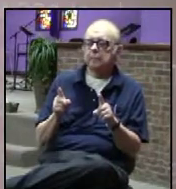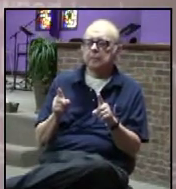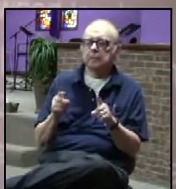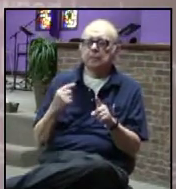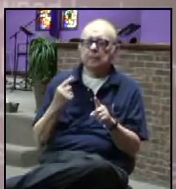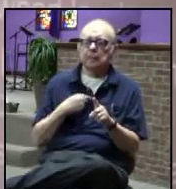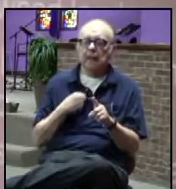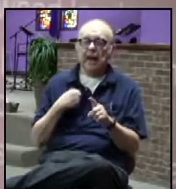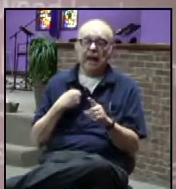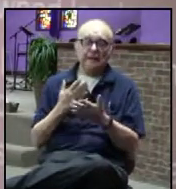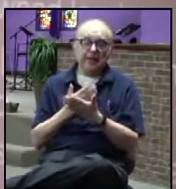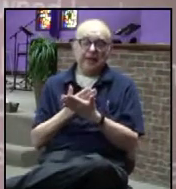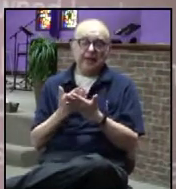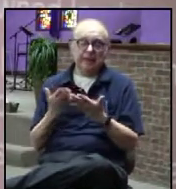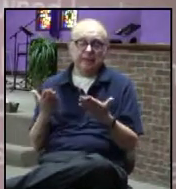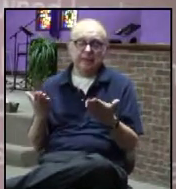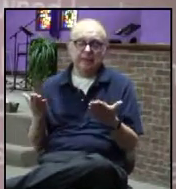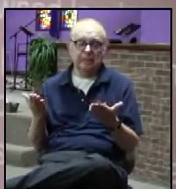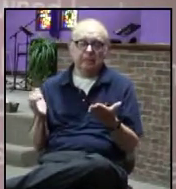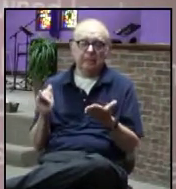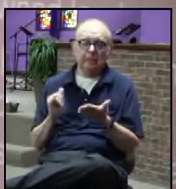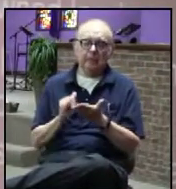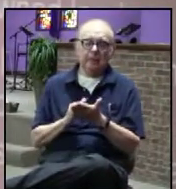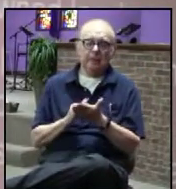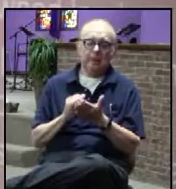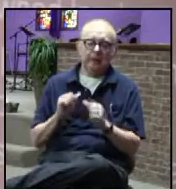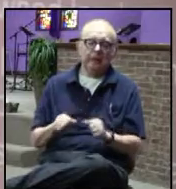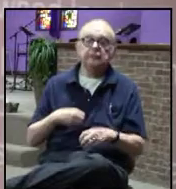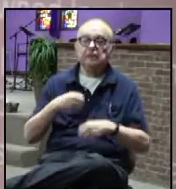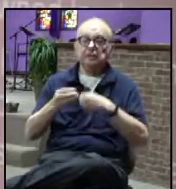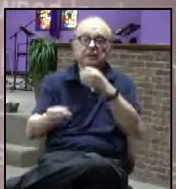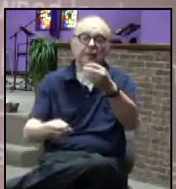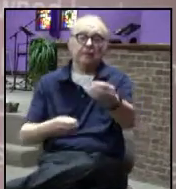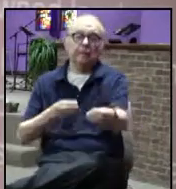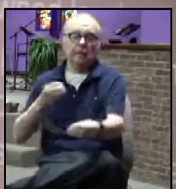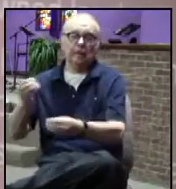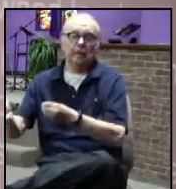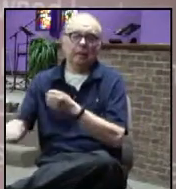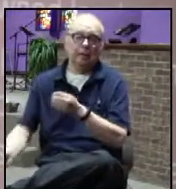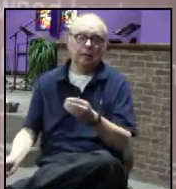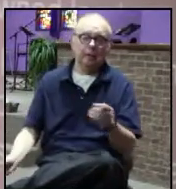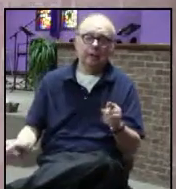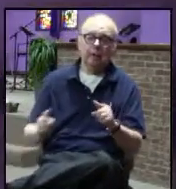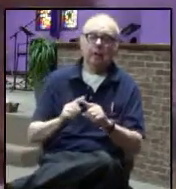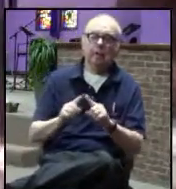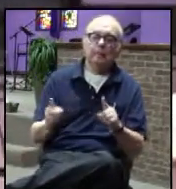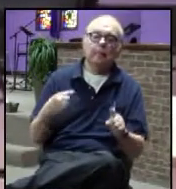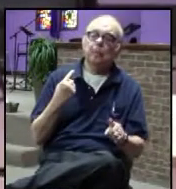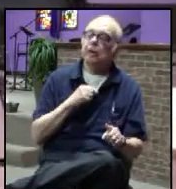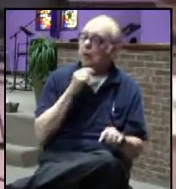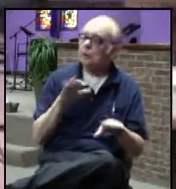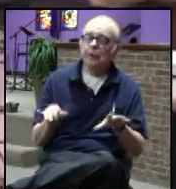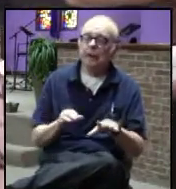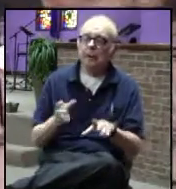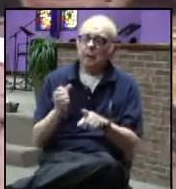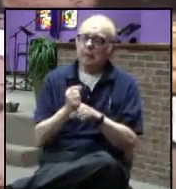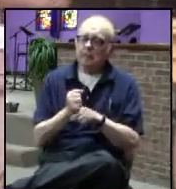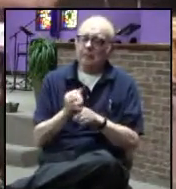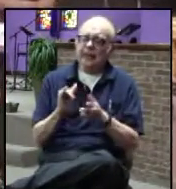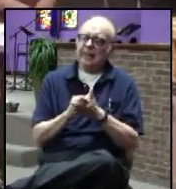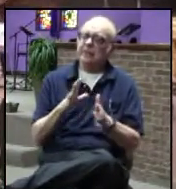we've got things that we could give away, but we don't. We hang on to them. That's